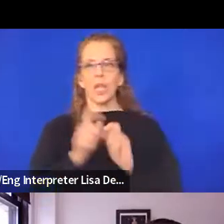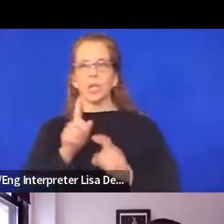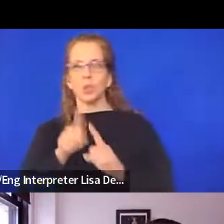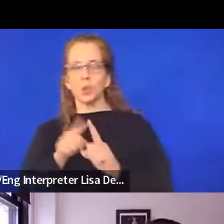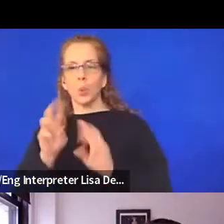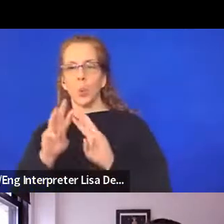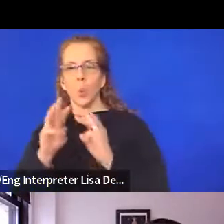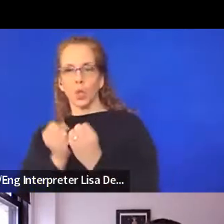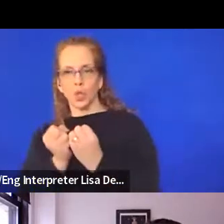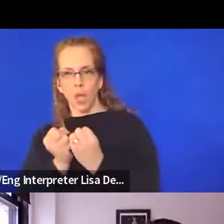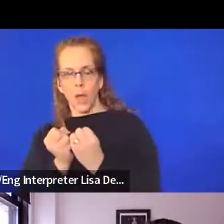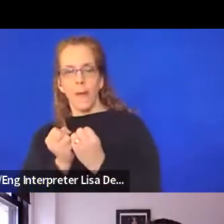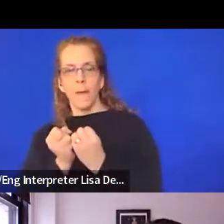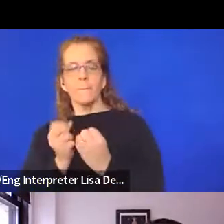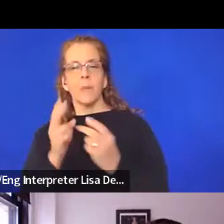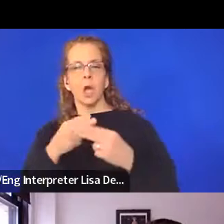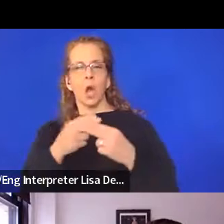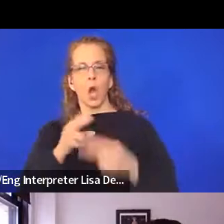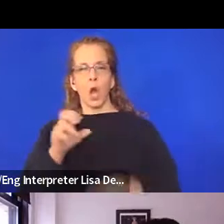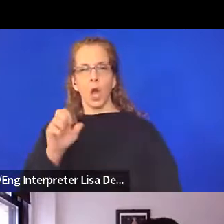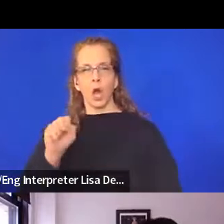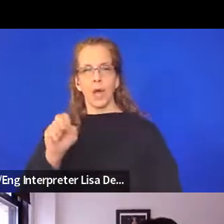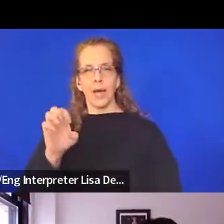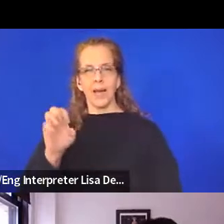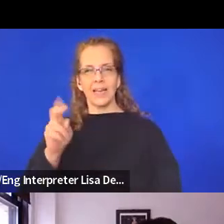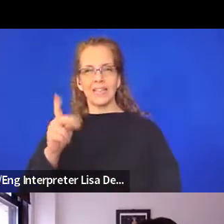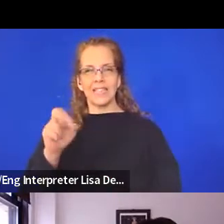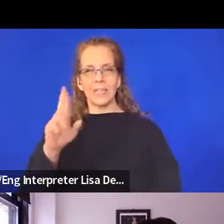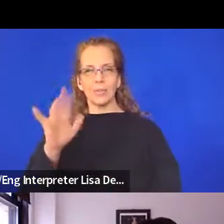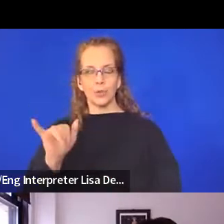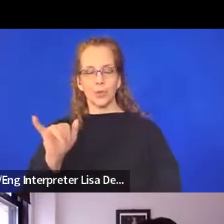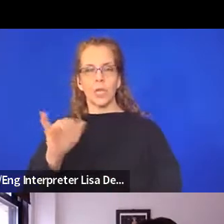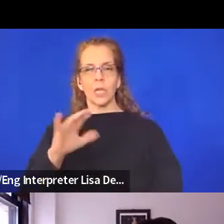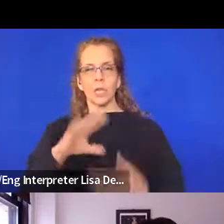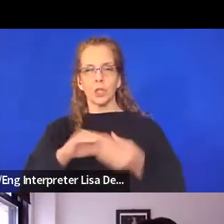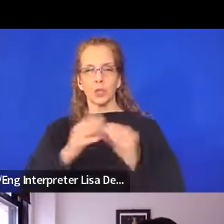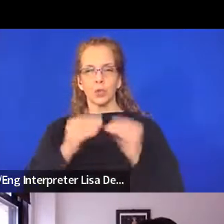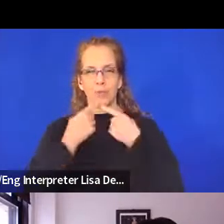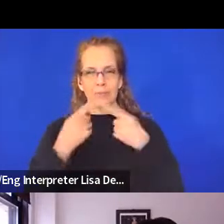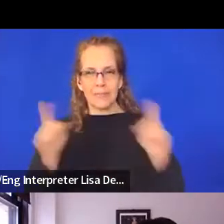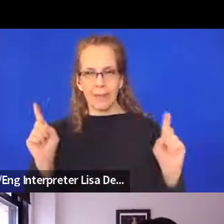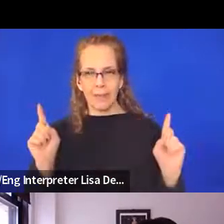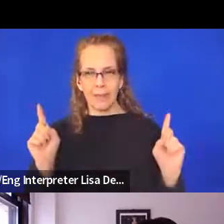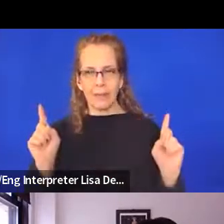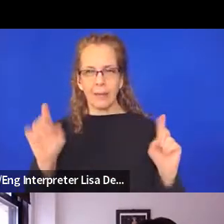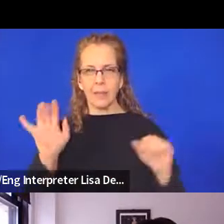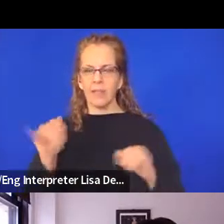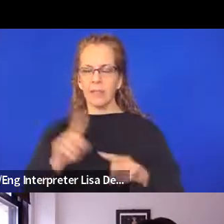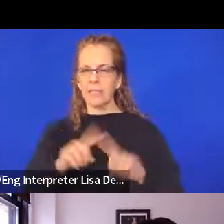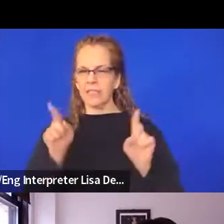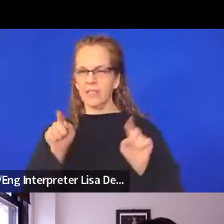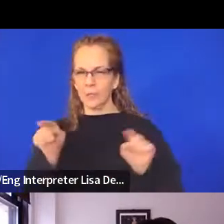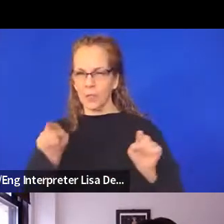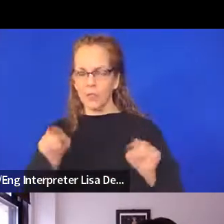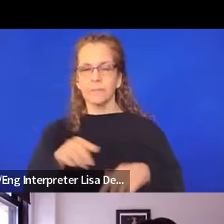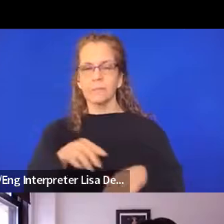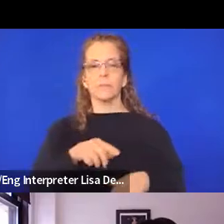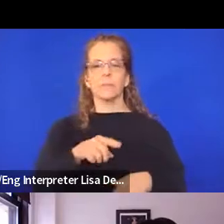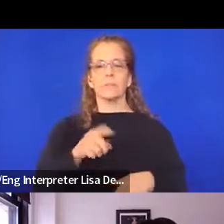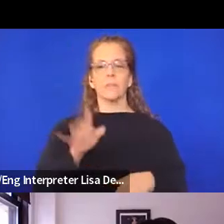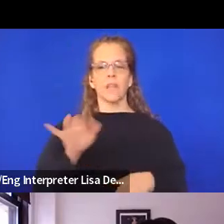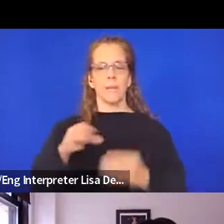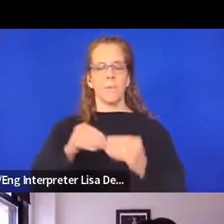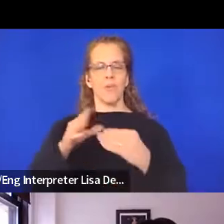sensory storytelling that can be facilitated by a single artist. And once we had developed more flexible performance